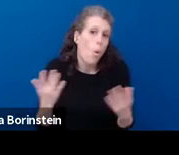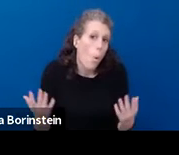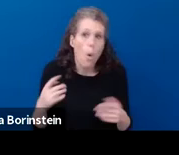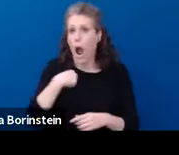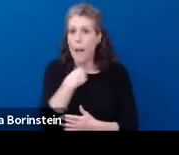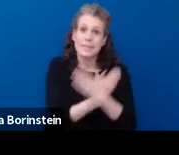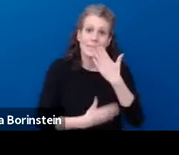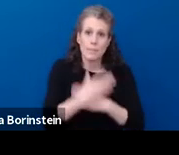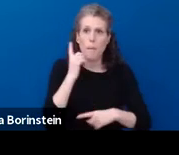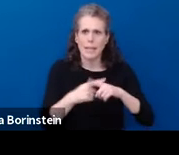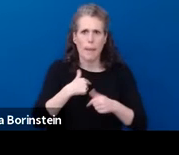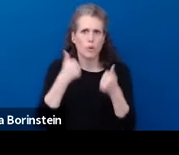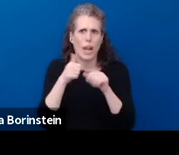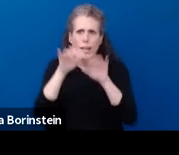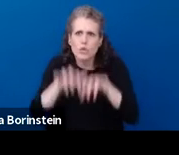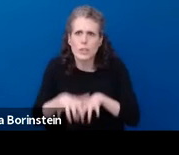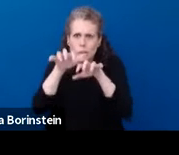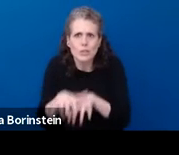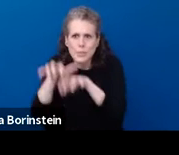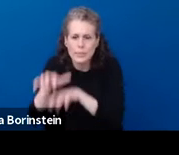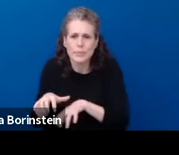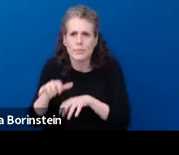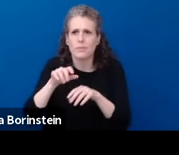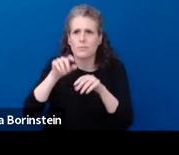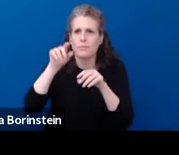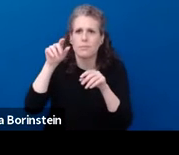transcribing or something. So you can